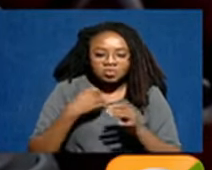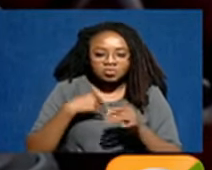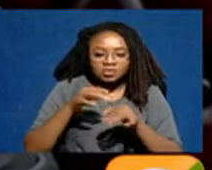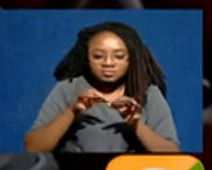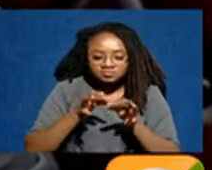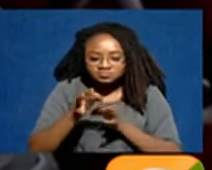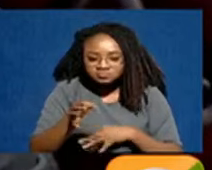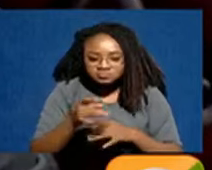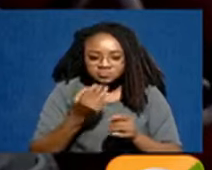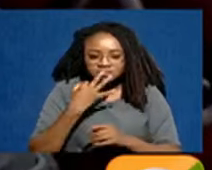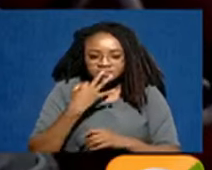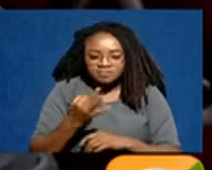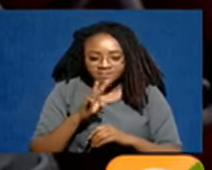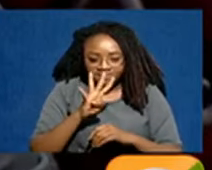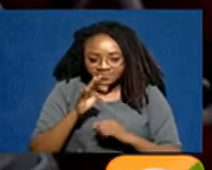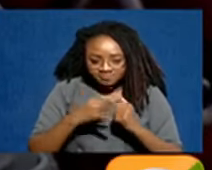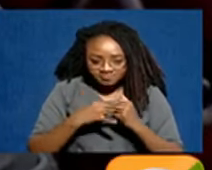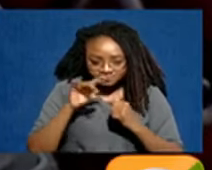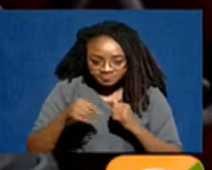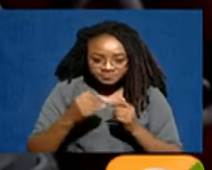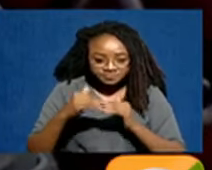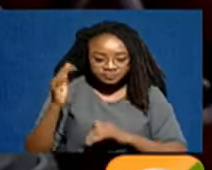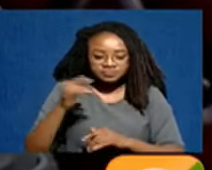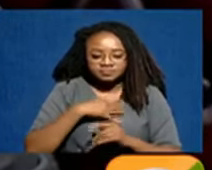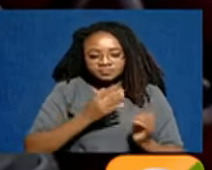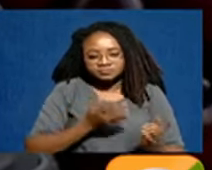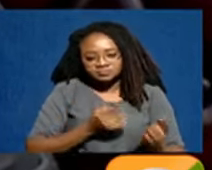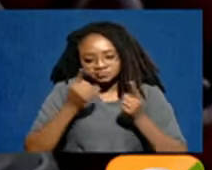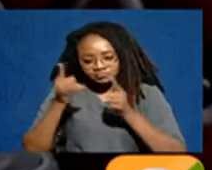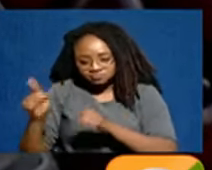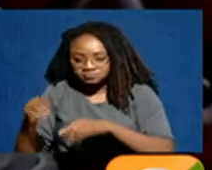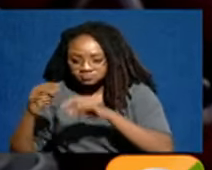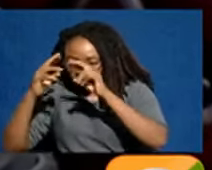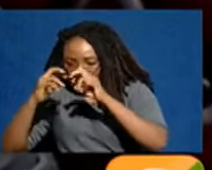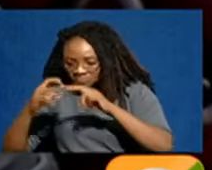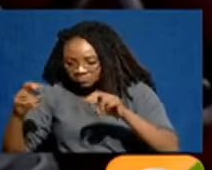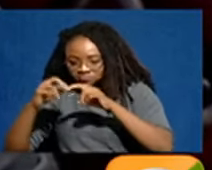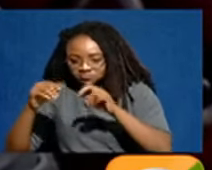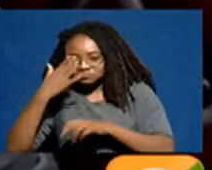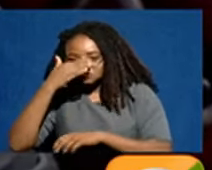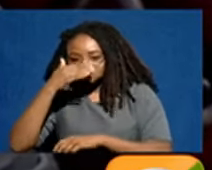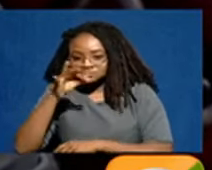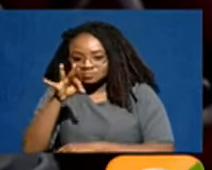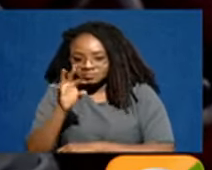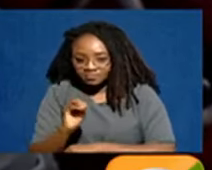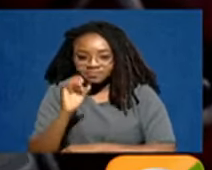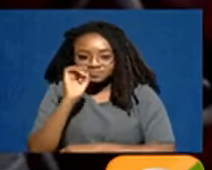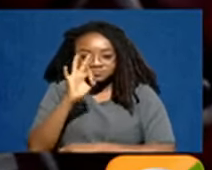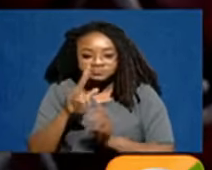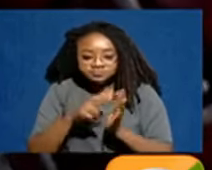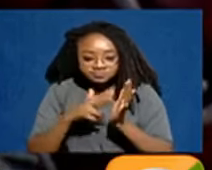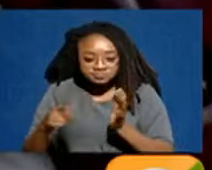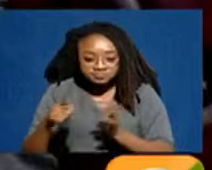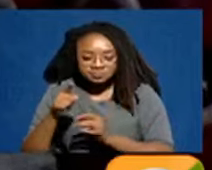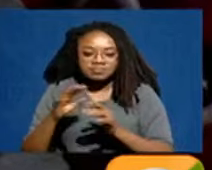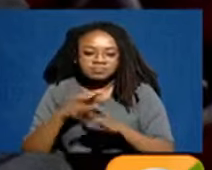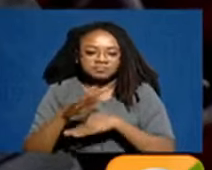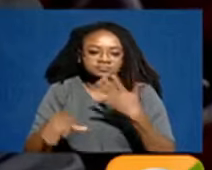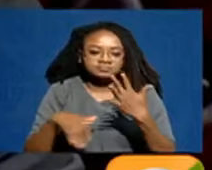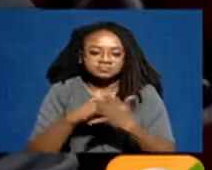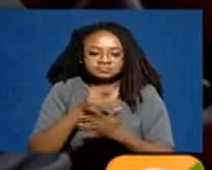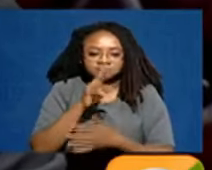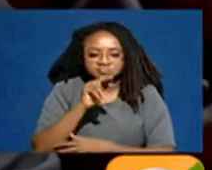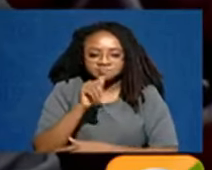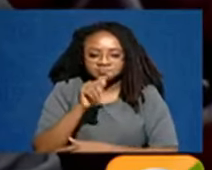checks with the relevant speed limiter vendors within 30 days, failure to which all